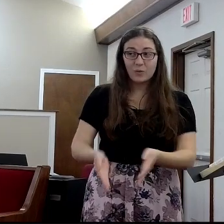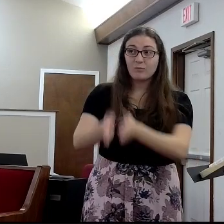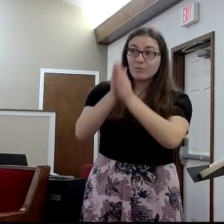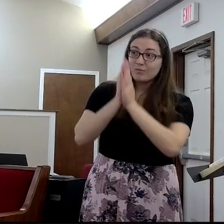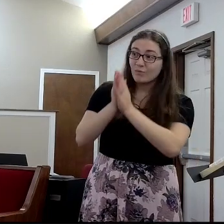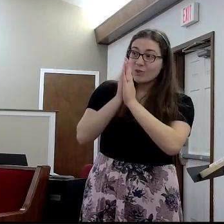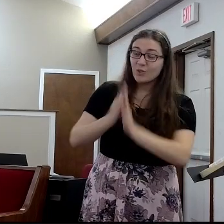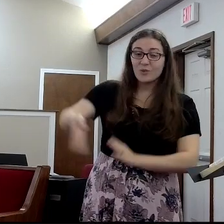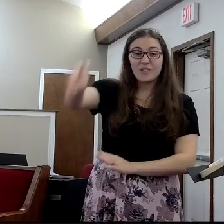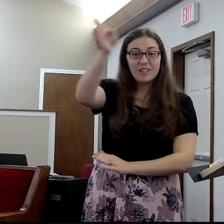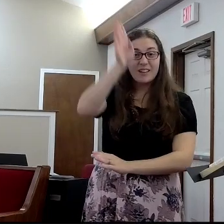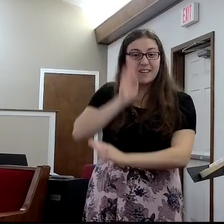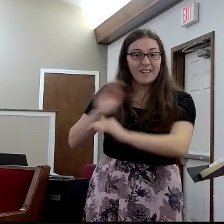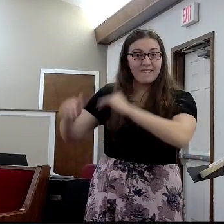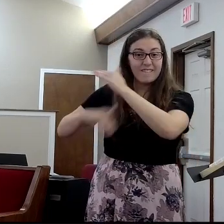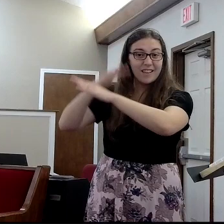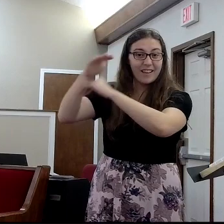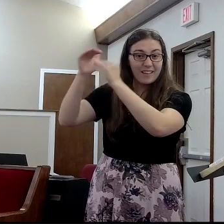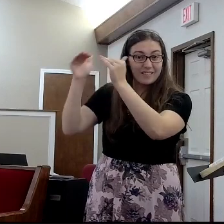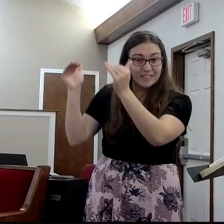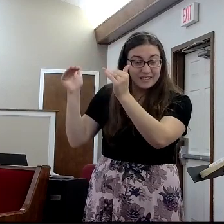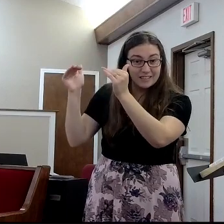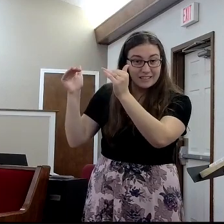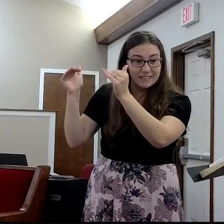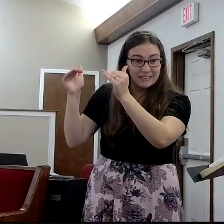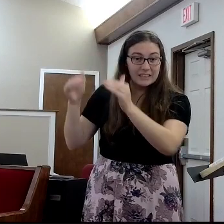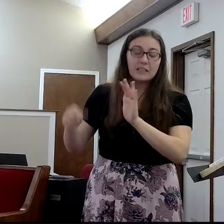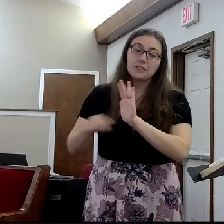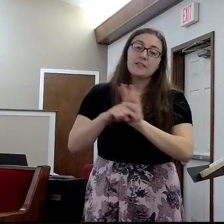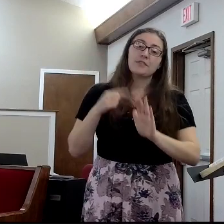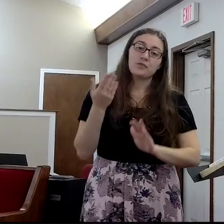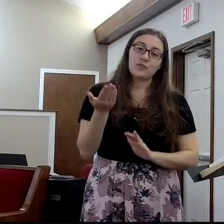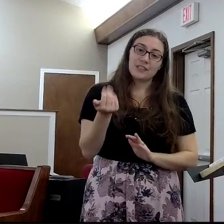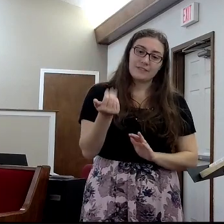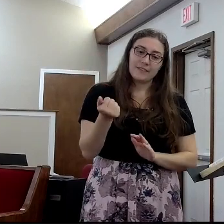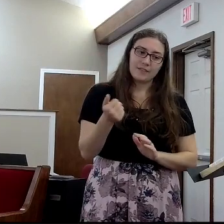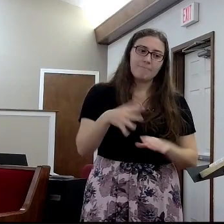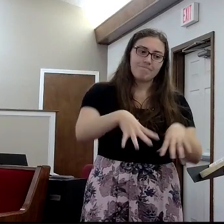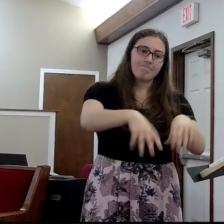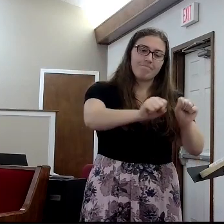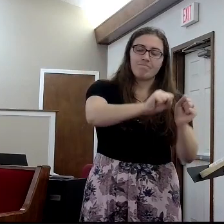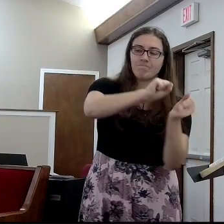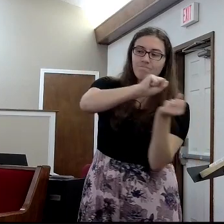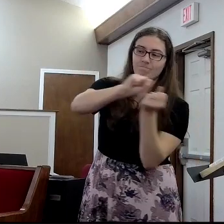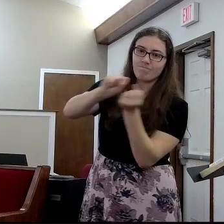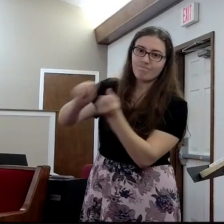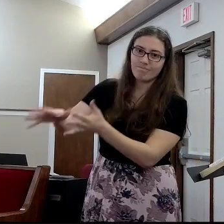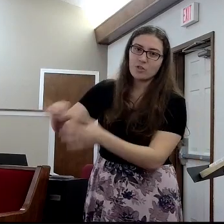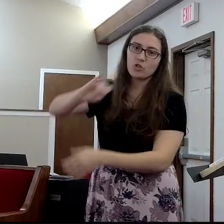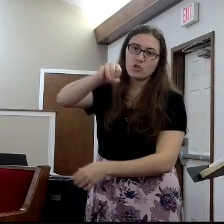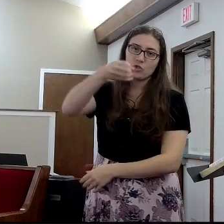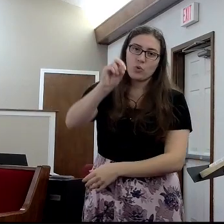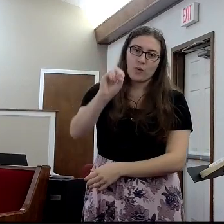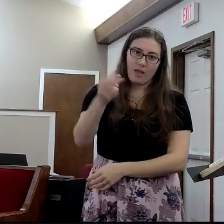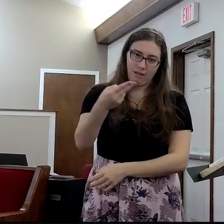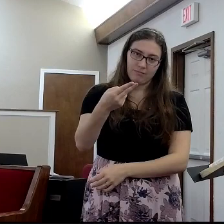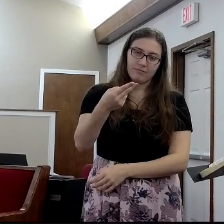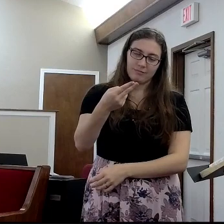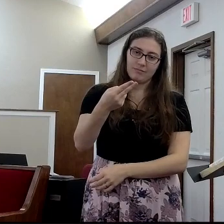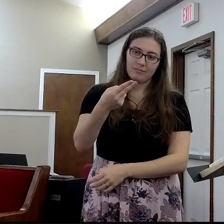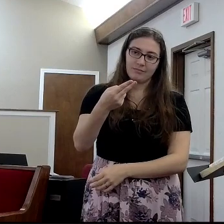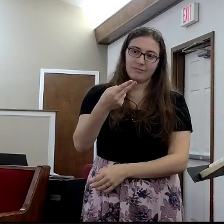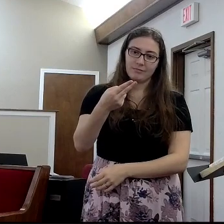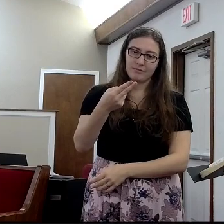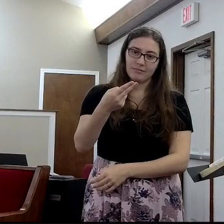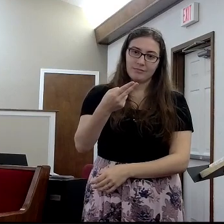again, the one and only true God at this point in verse 14. So then look what they do in verse 15. They throw